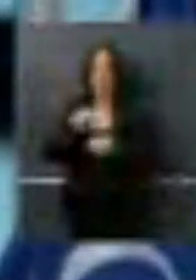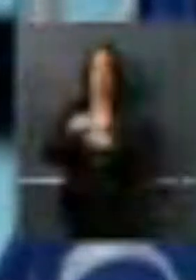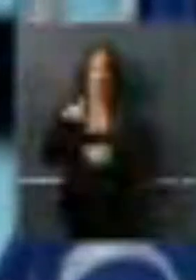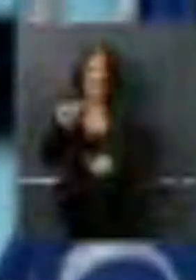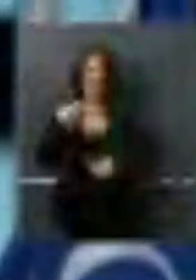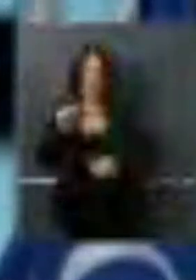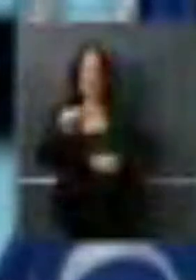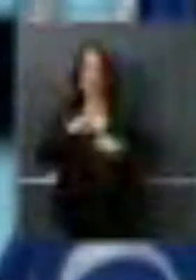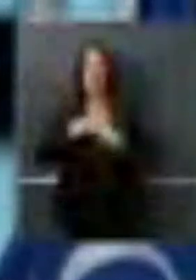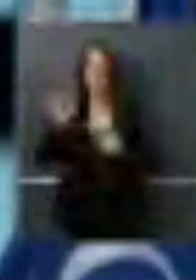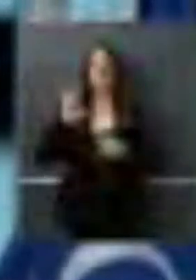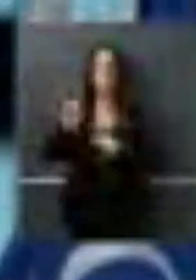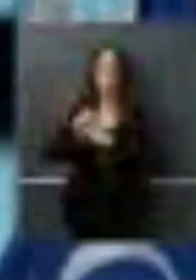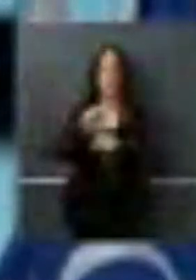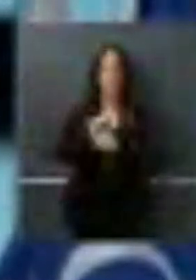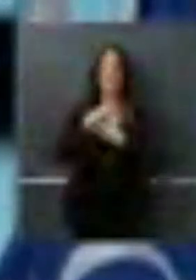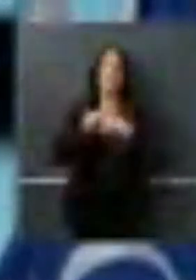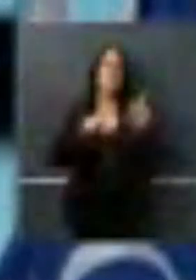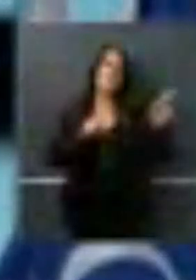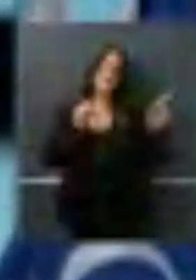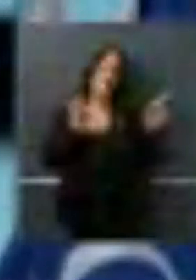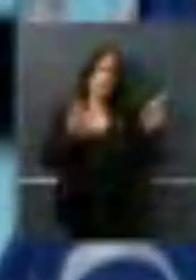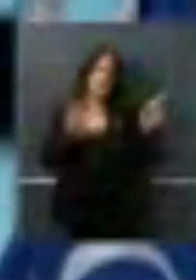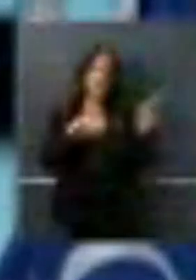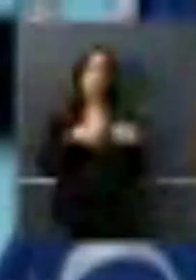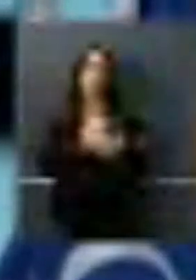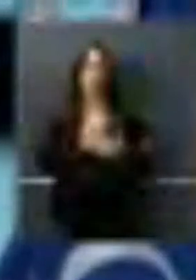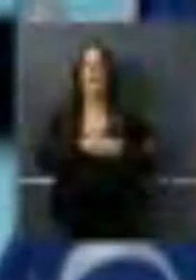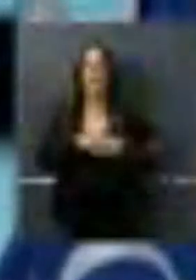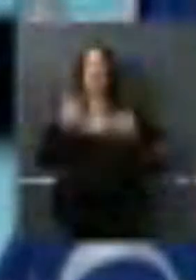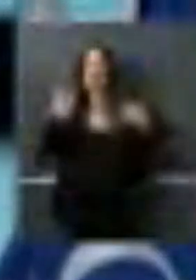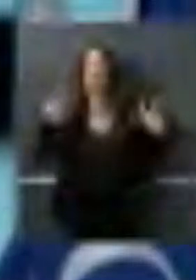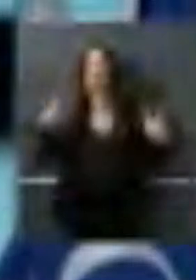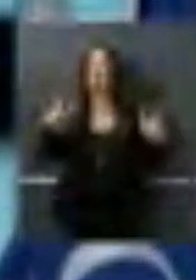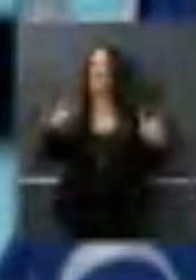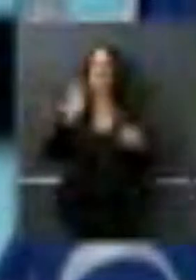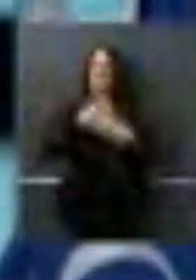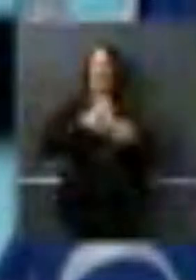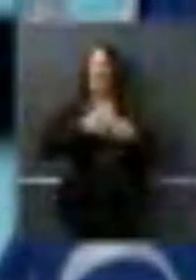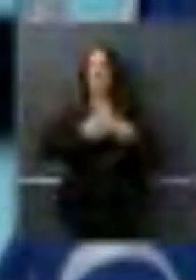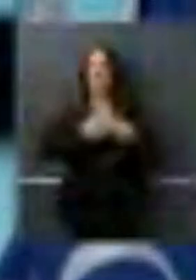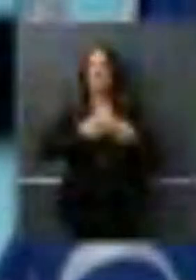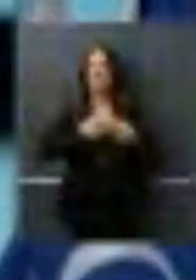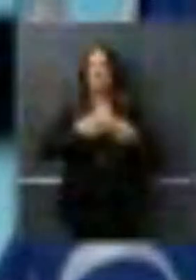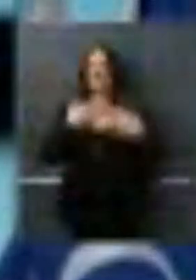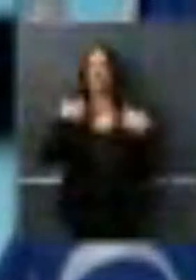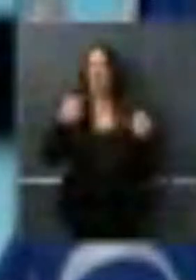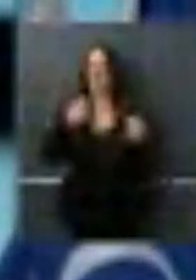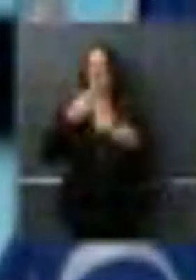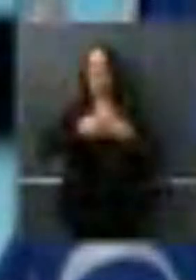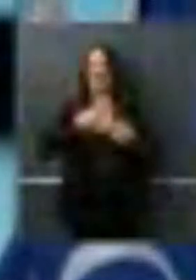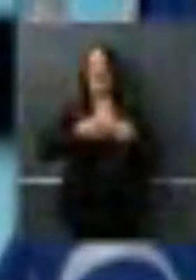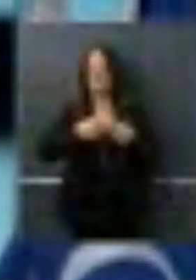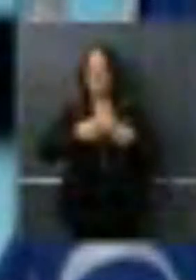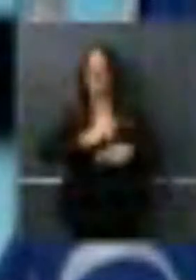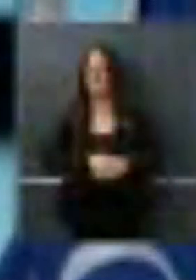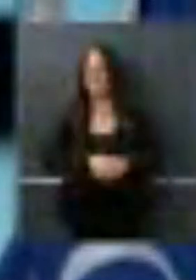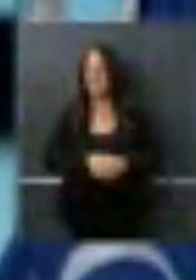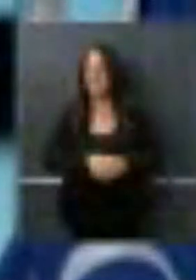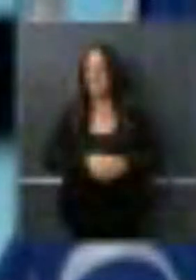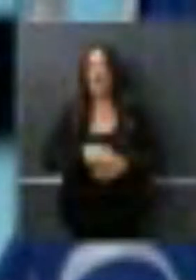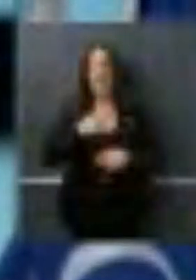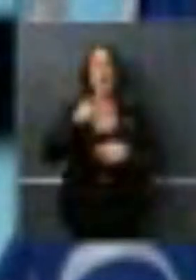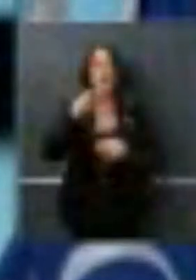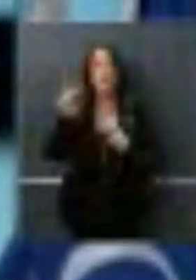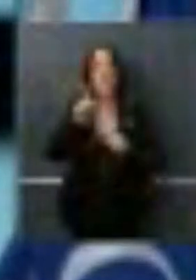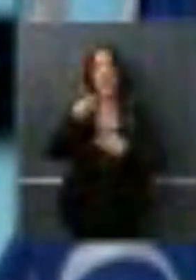the largest healthcare delivery system in our country, at least subnationally, and that's the city of New York. We are working in partnership with him.